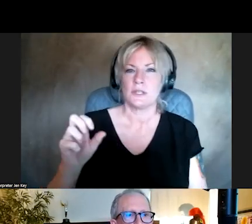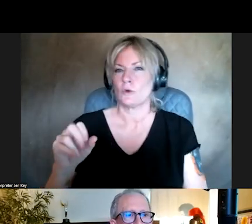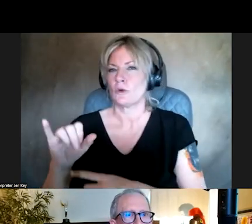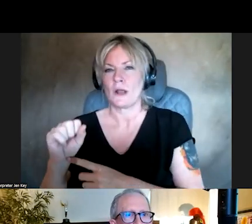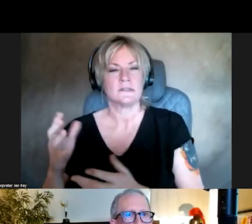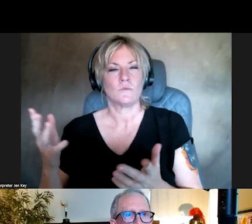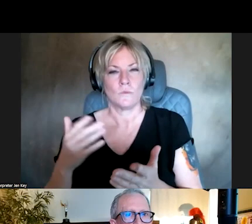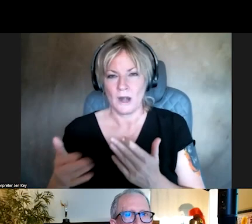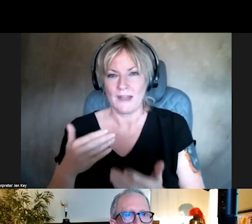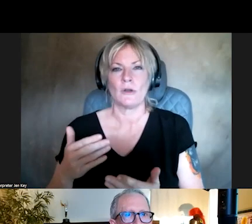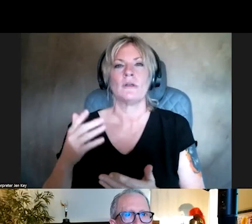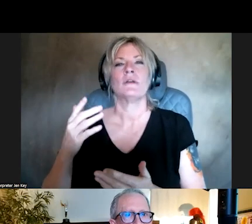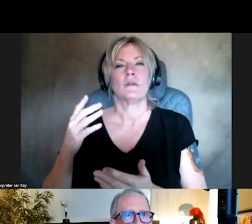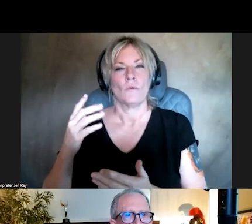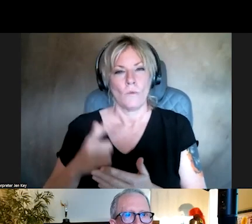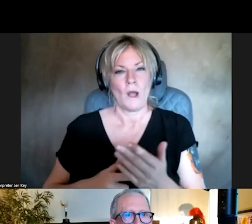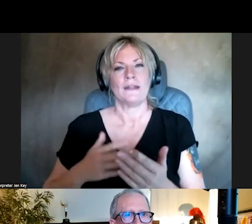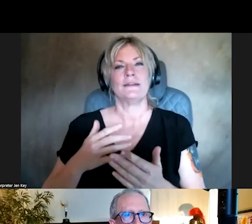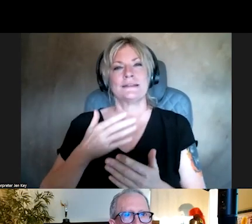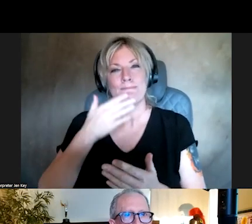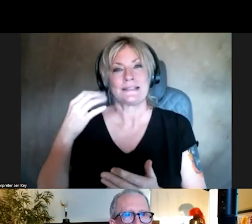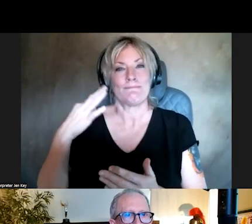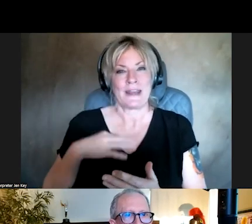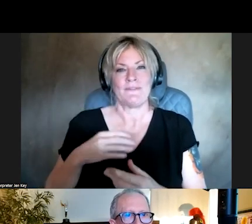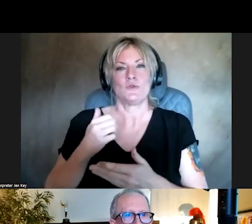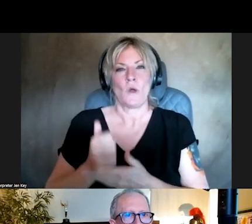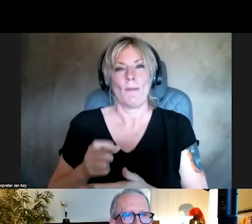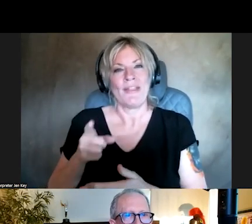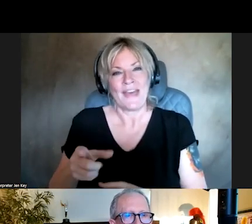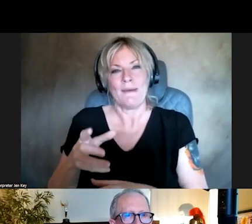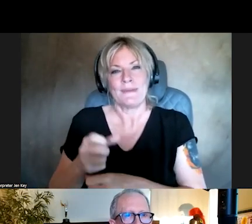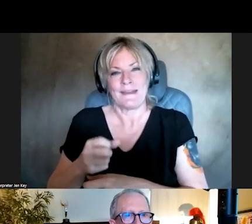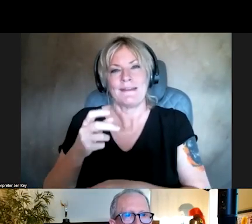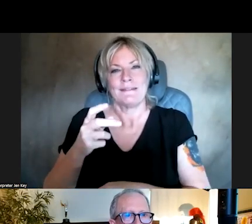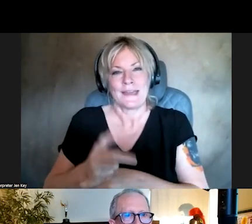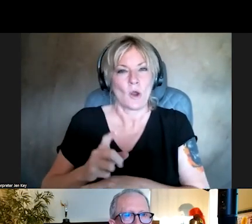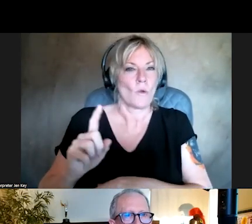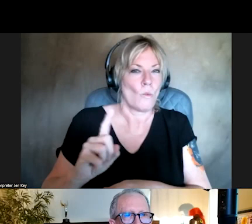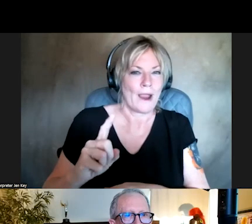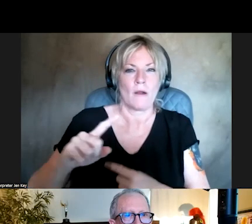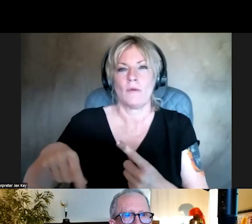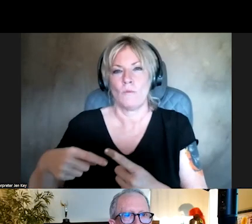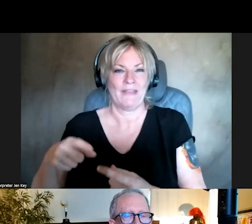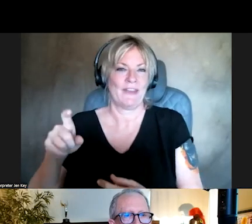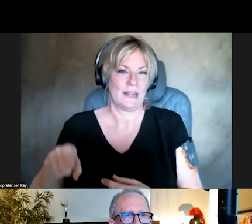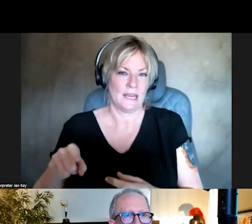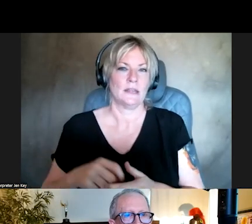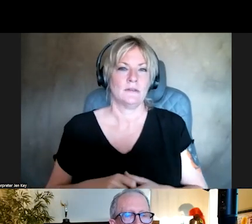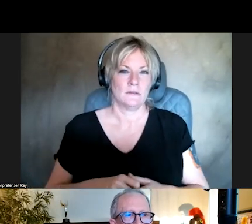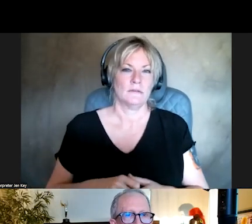to receive the care they need, when they need it, where they need it, preferably in the place where they live, work, play, or